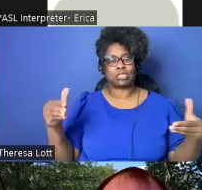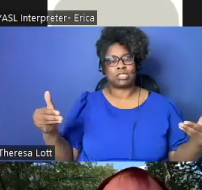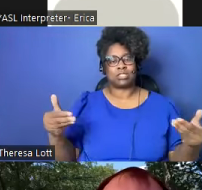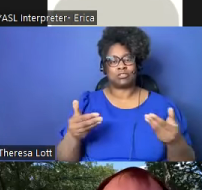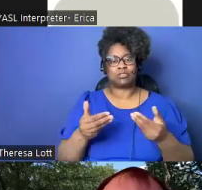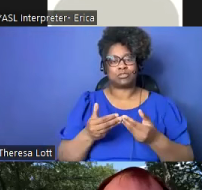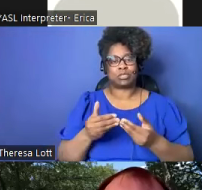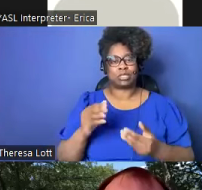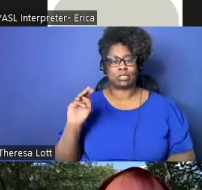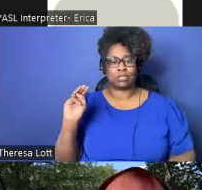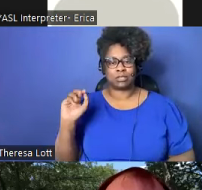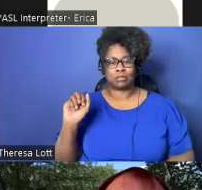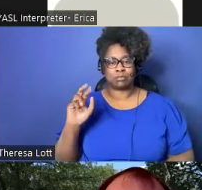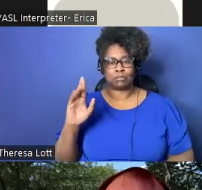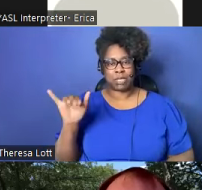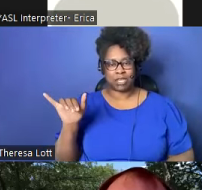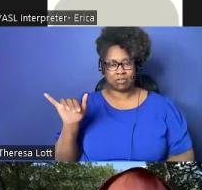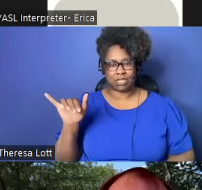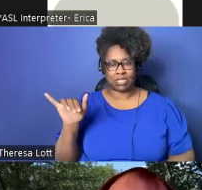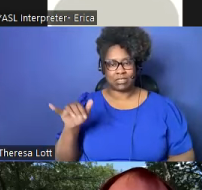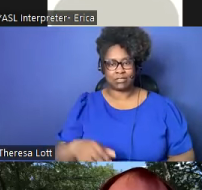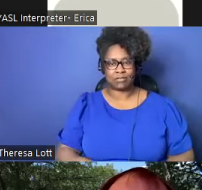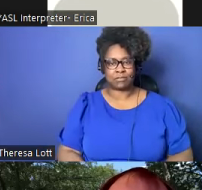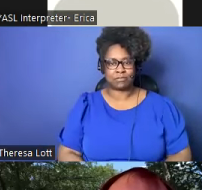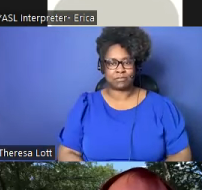introduce Mary.